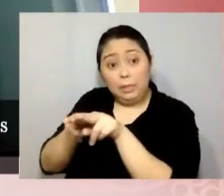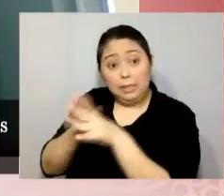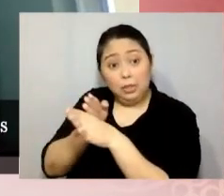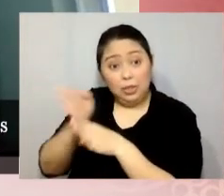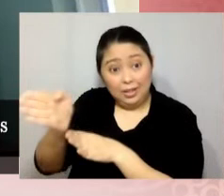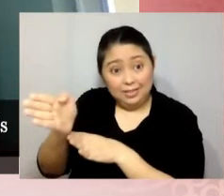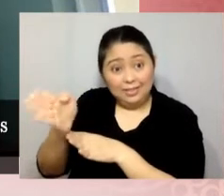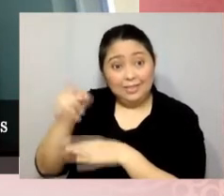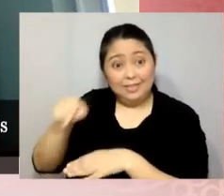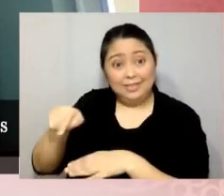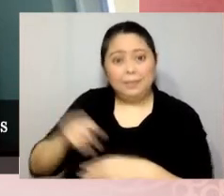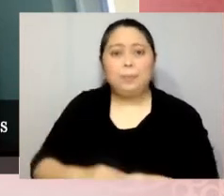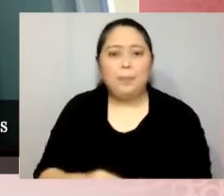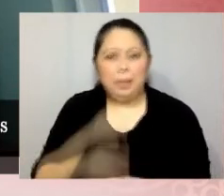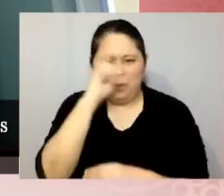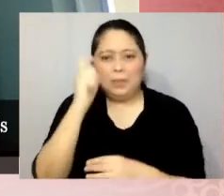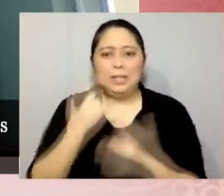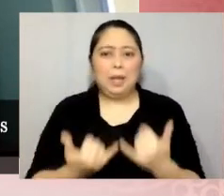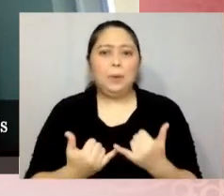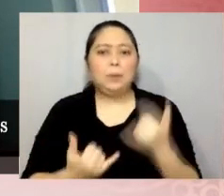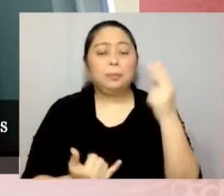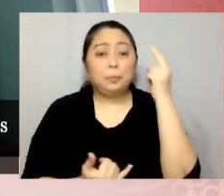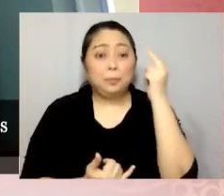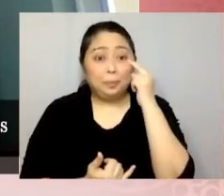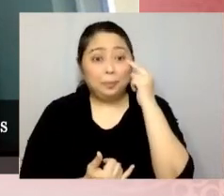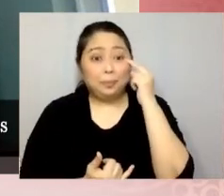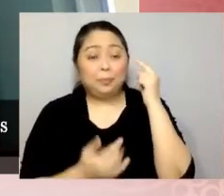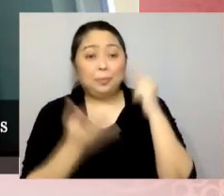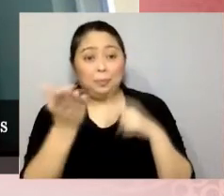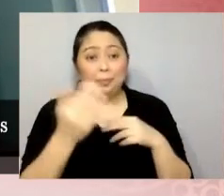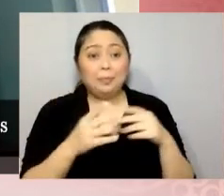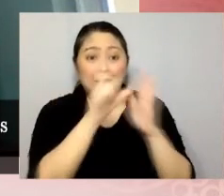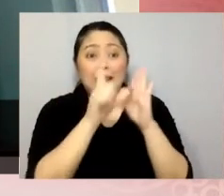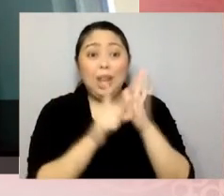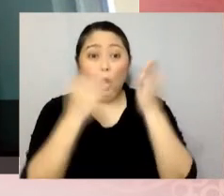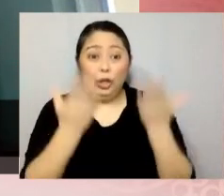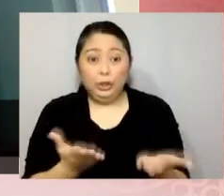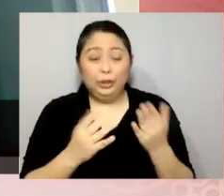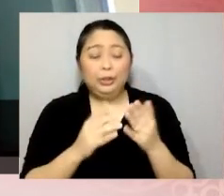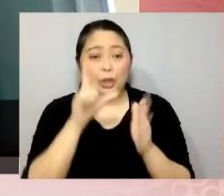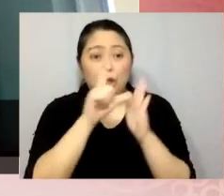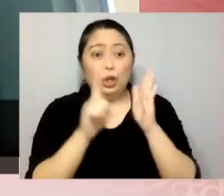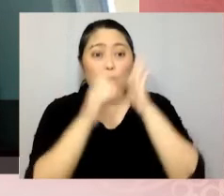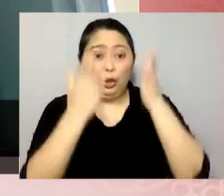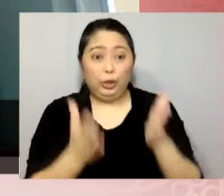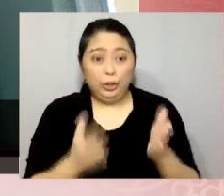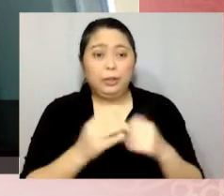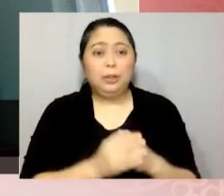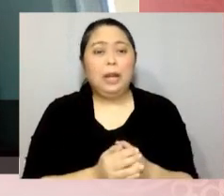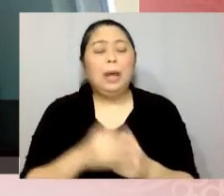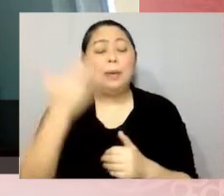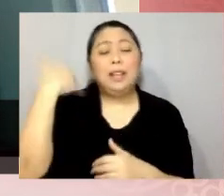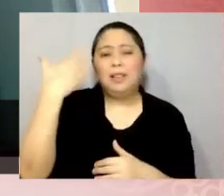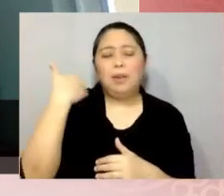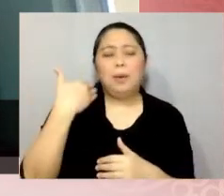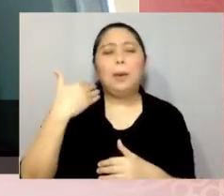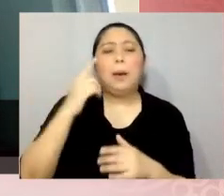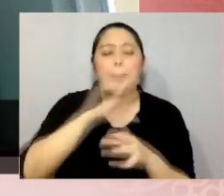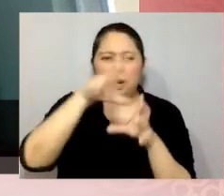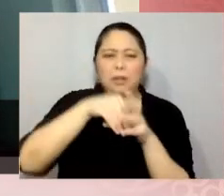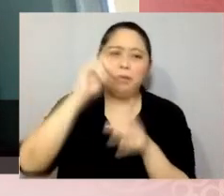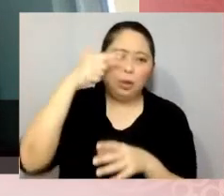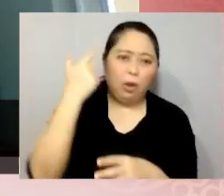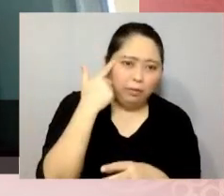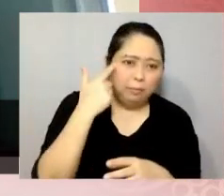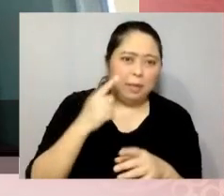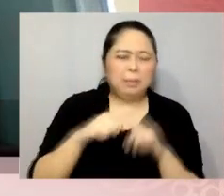on reports kasi hindi na po ako member ng government panel. Mm-mm. Dati po, alam ko po ang facing niyan, pati